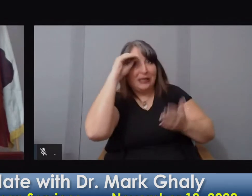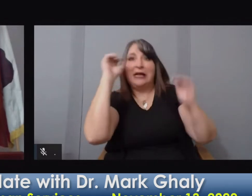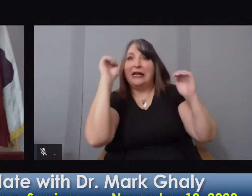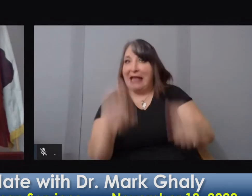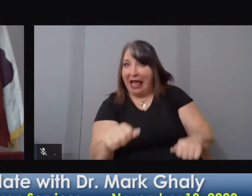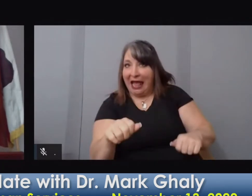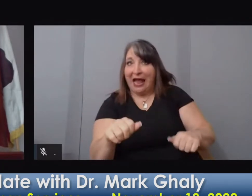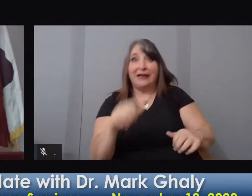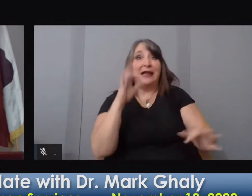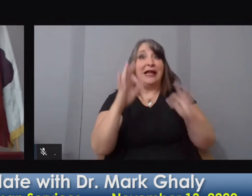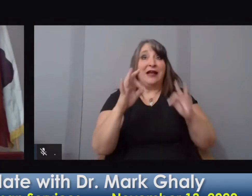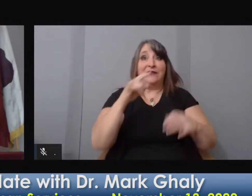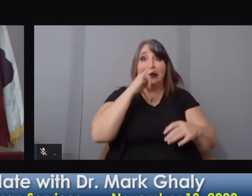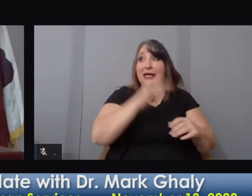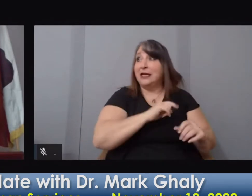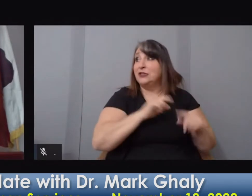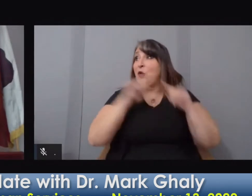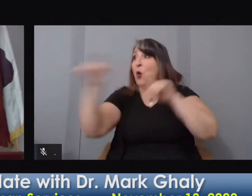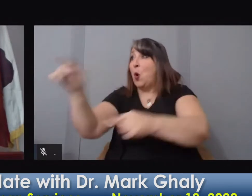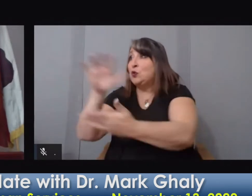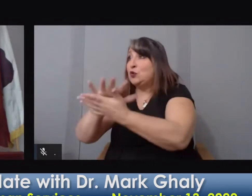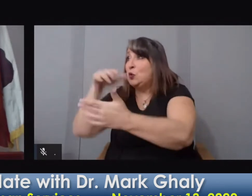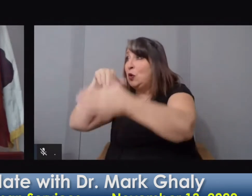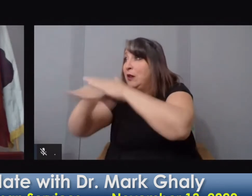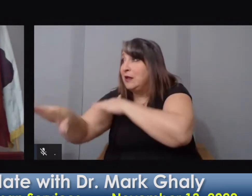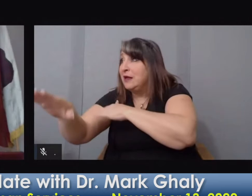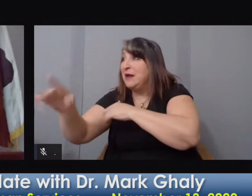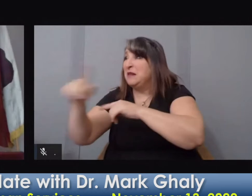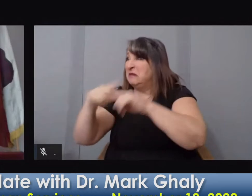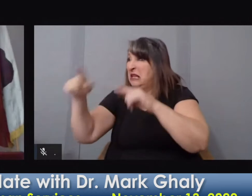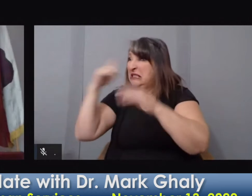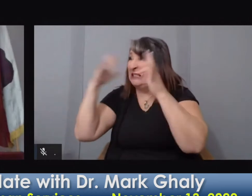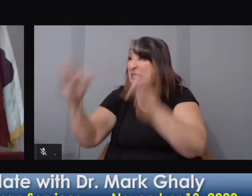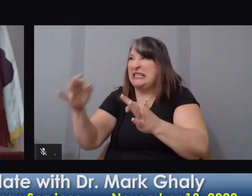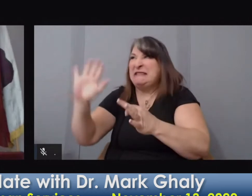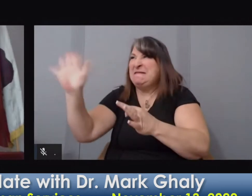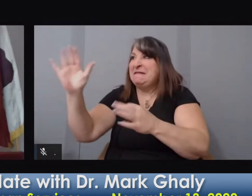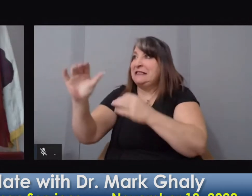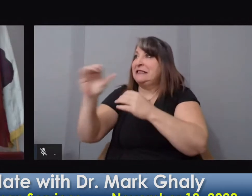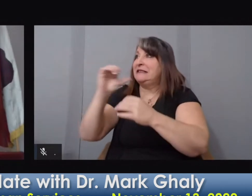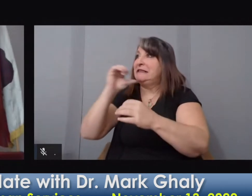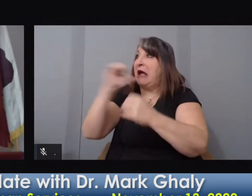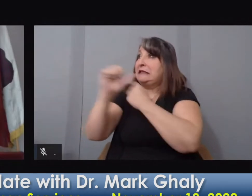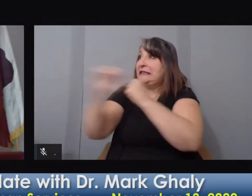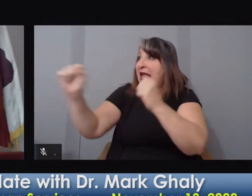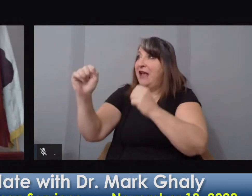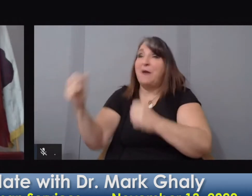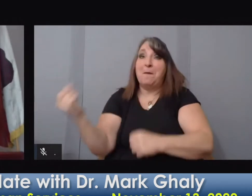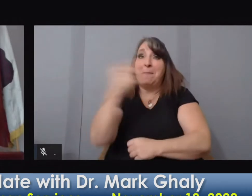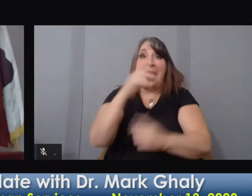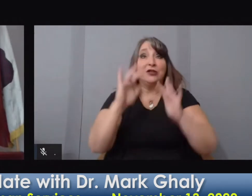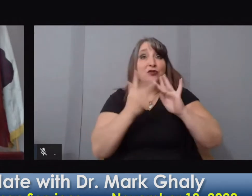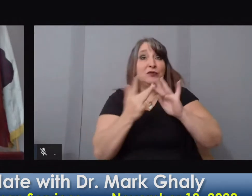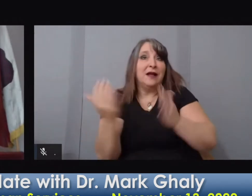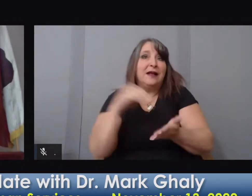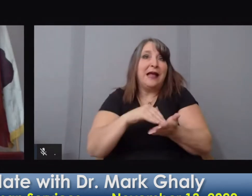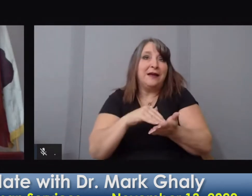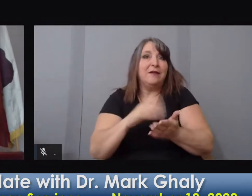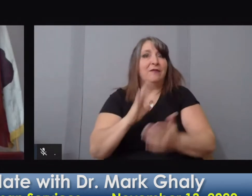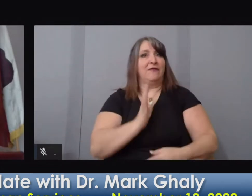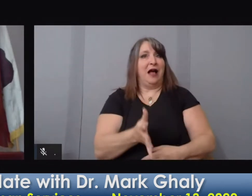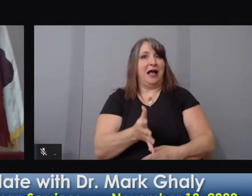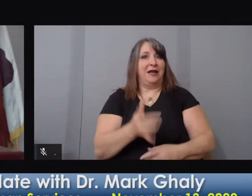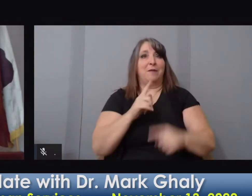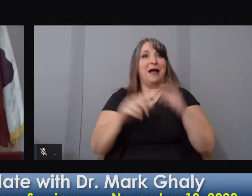we continue to push forward with all of those preparatory arrangements. But if a district in